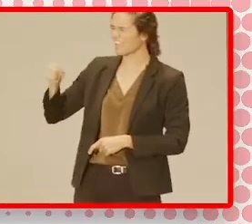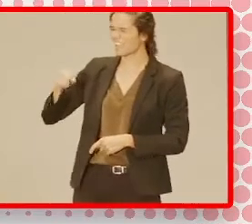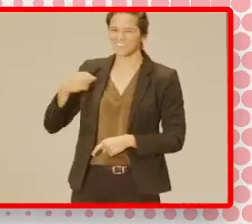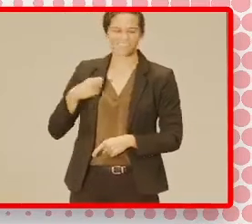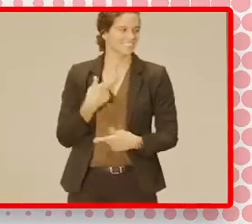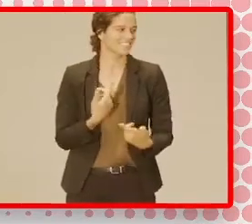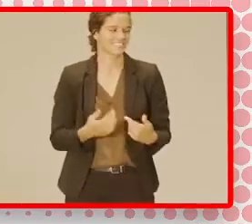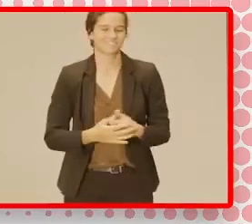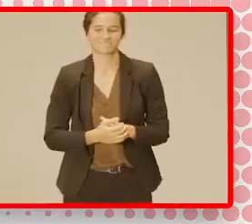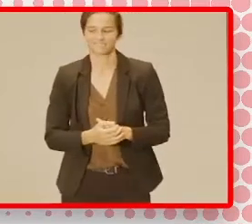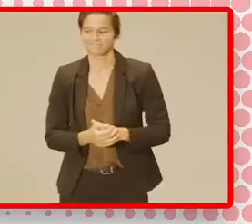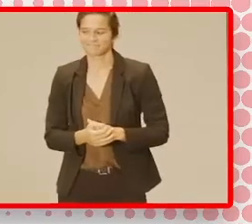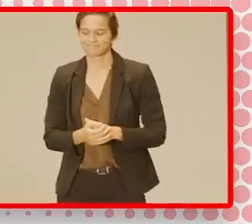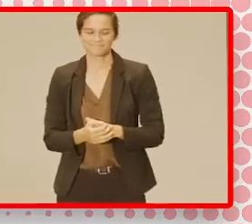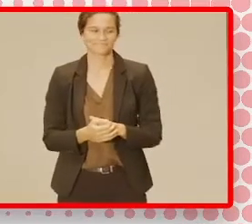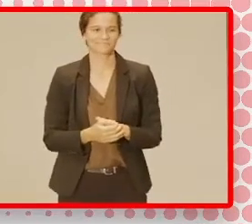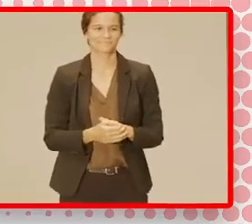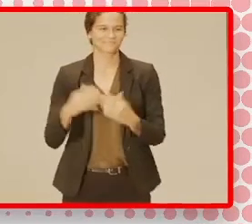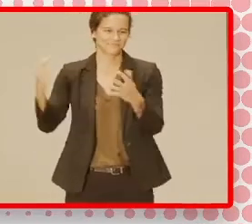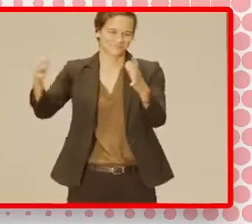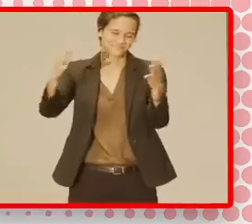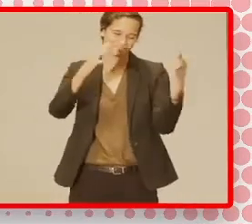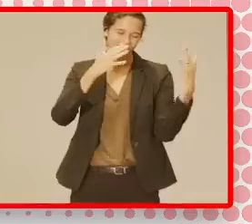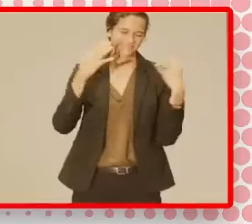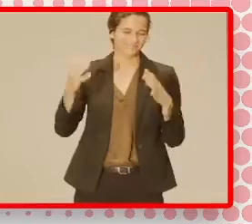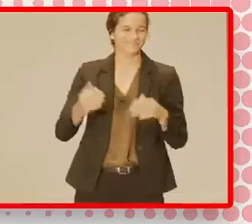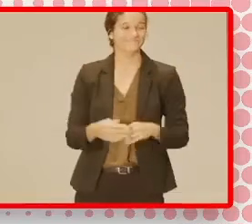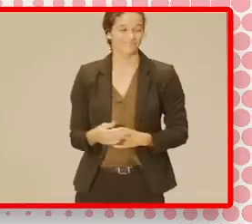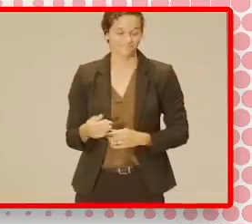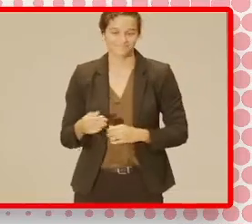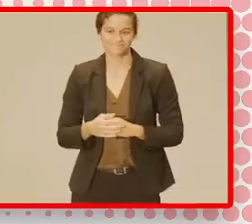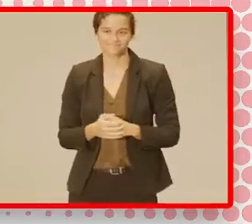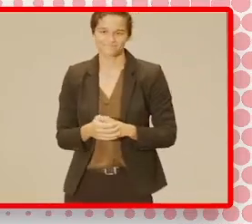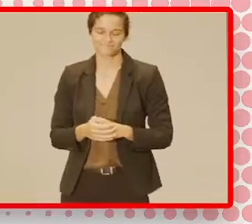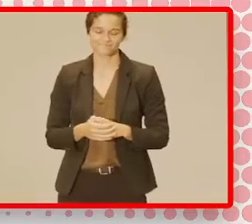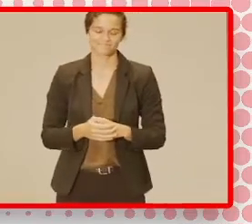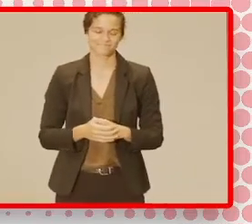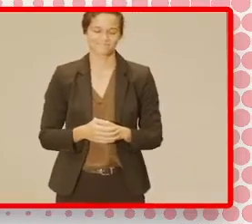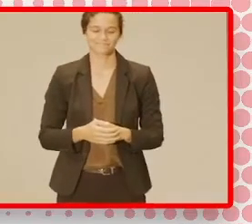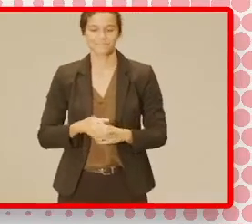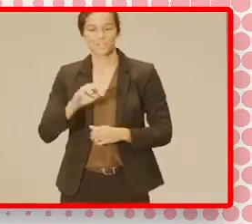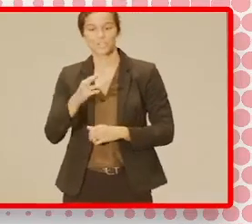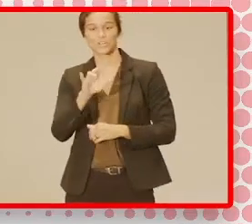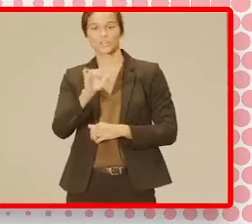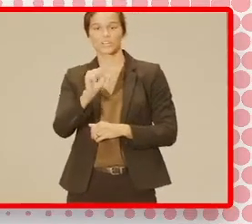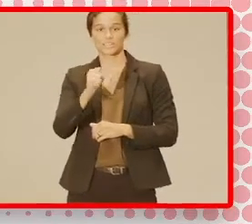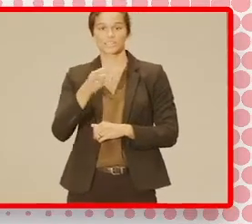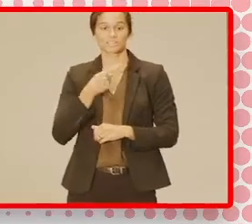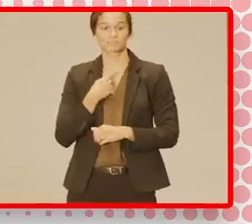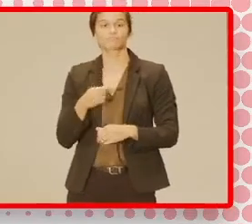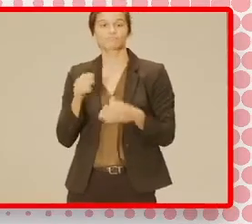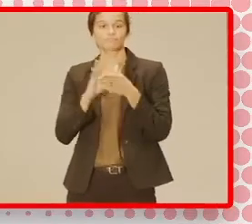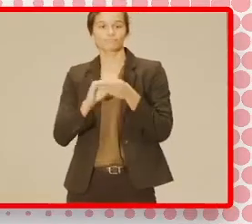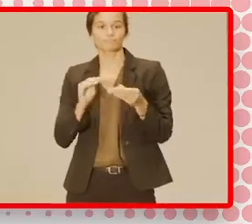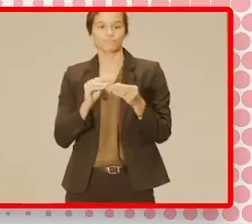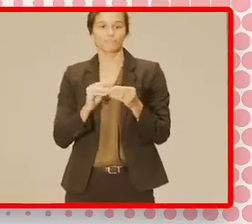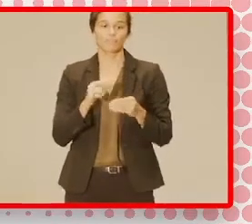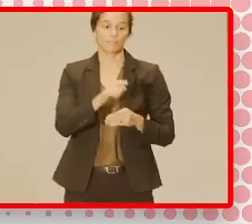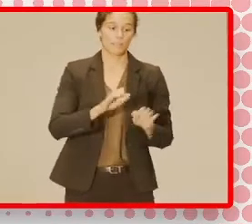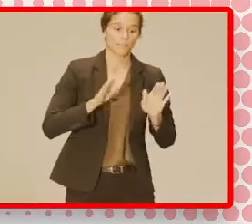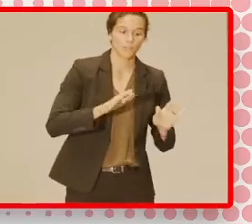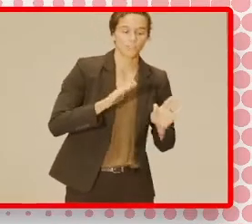So, Chris just shared with you the 1% on the push-ups, sit-ups, and squats. That's an example how to build that